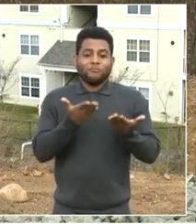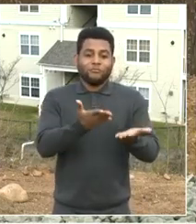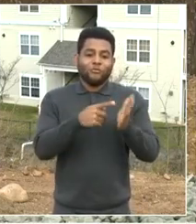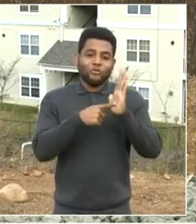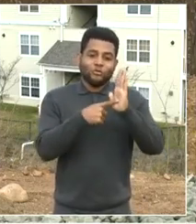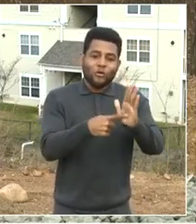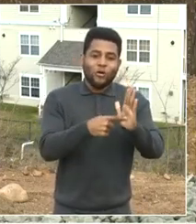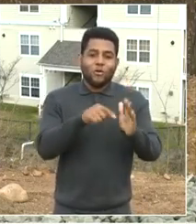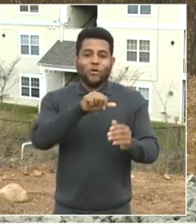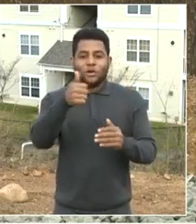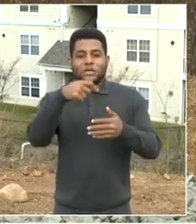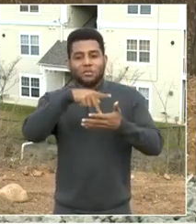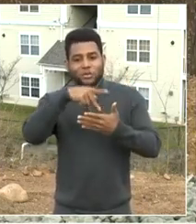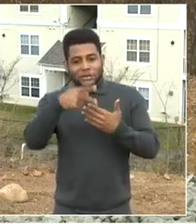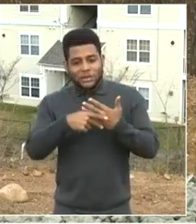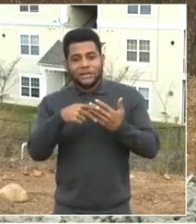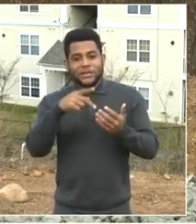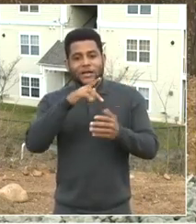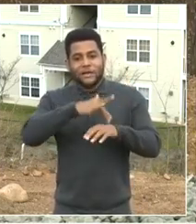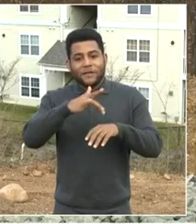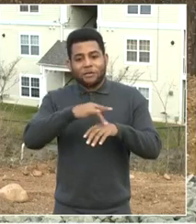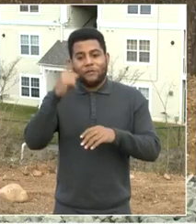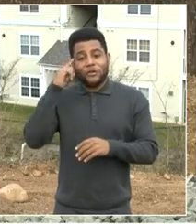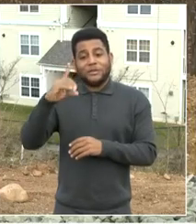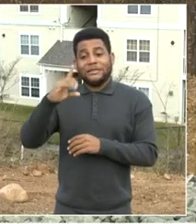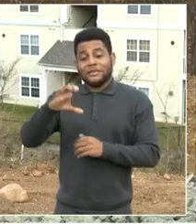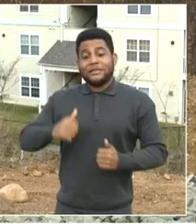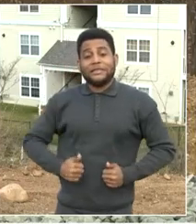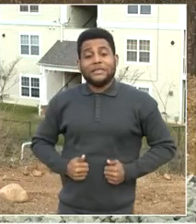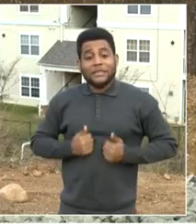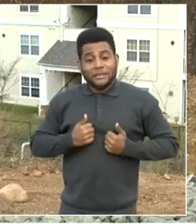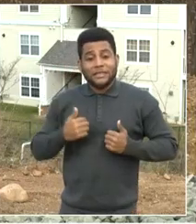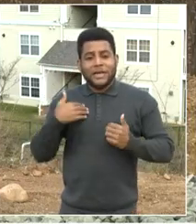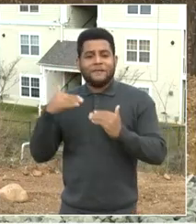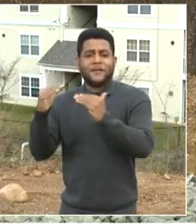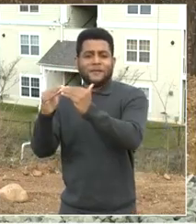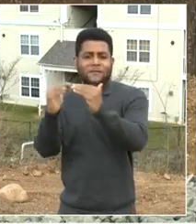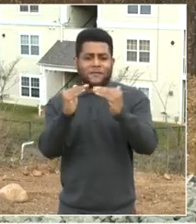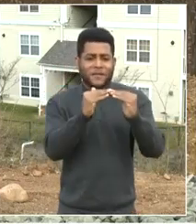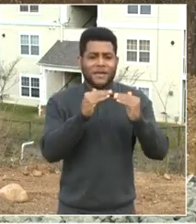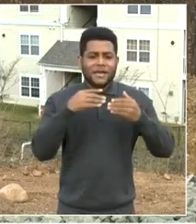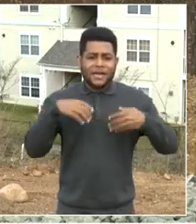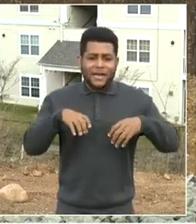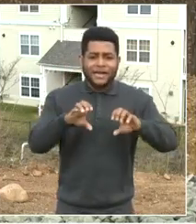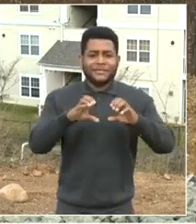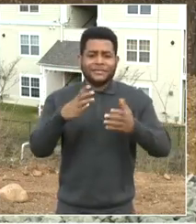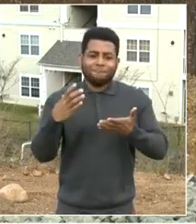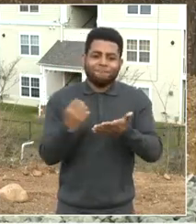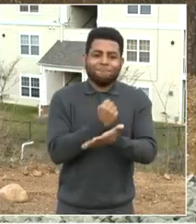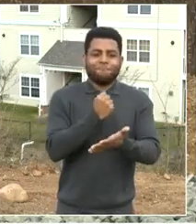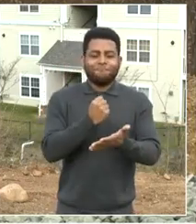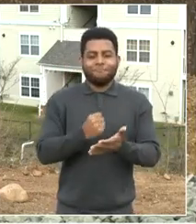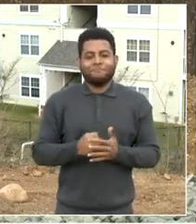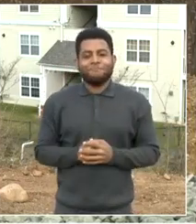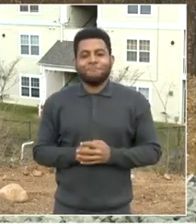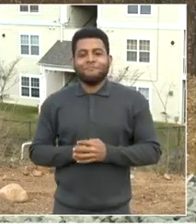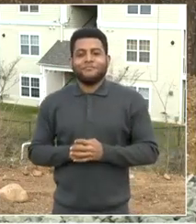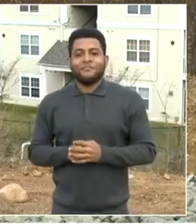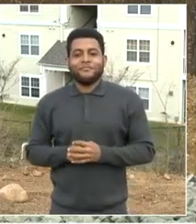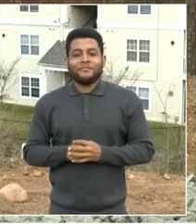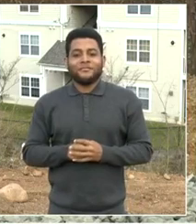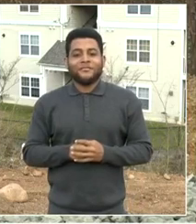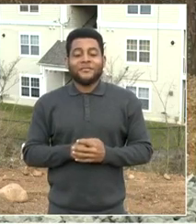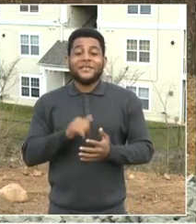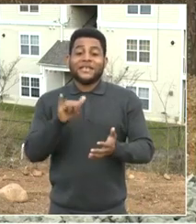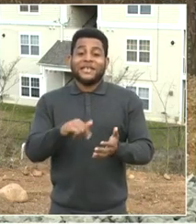and accelerate the district's economic recovery, I want to remind folks that the Department of Housing and Community Development is here to do just that. Give you a